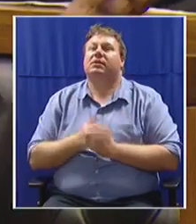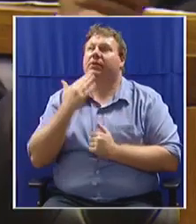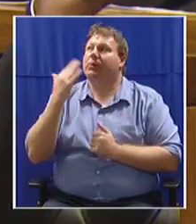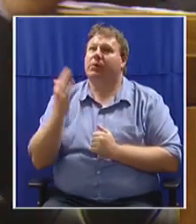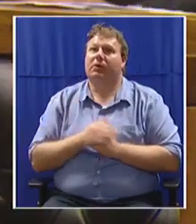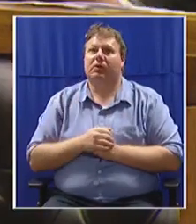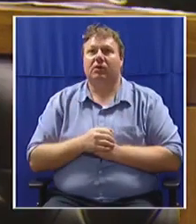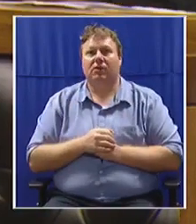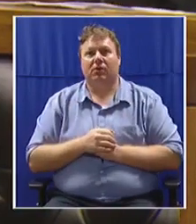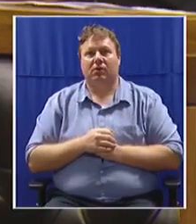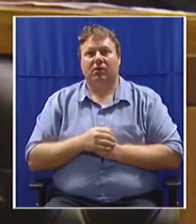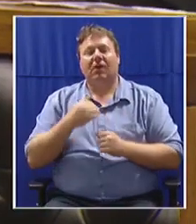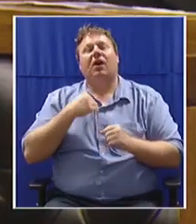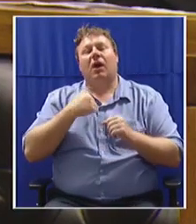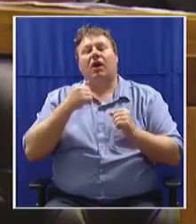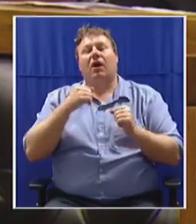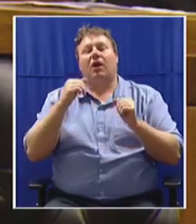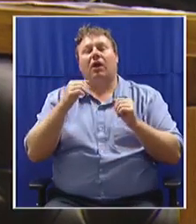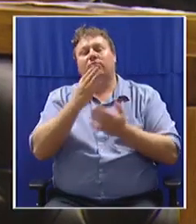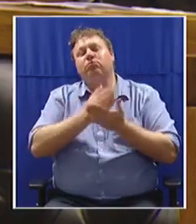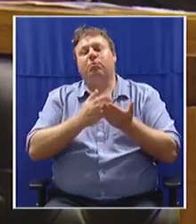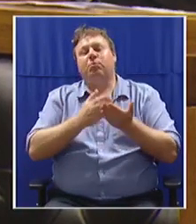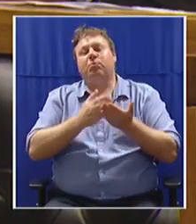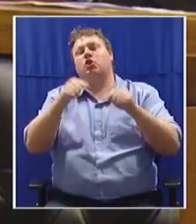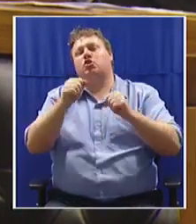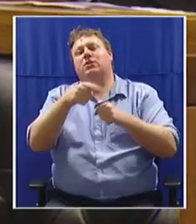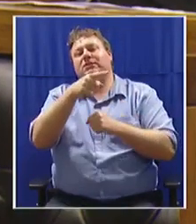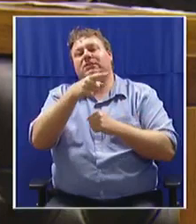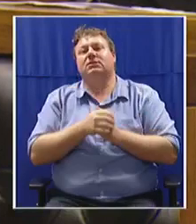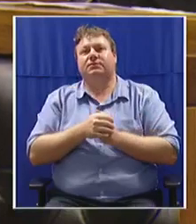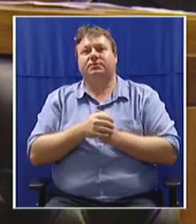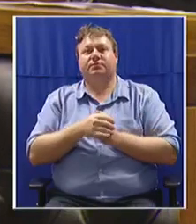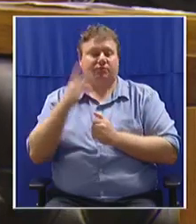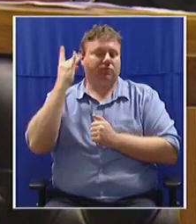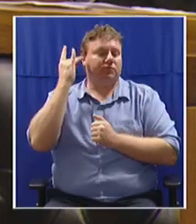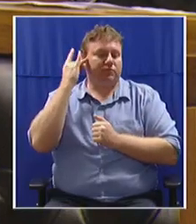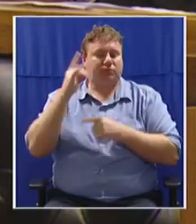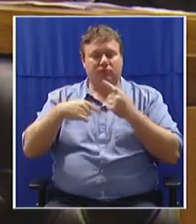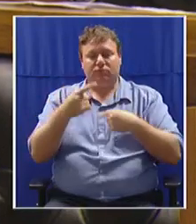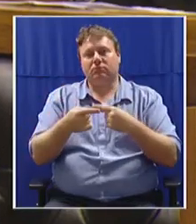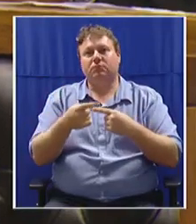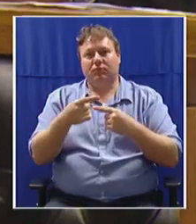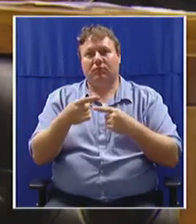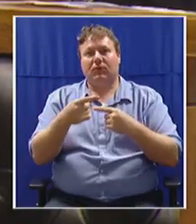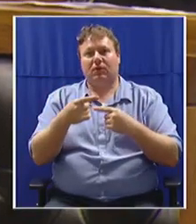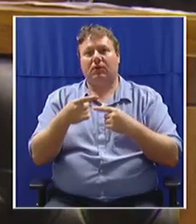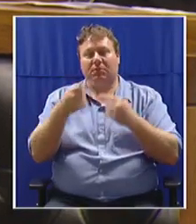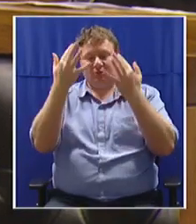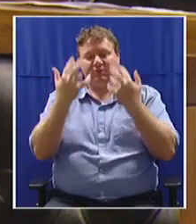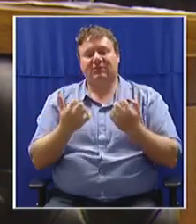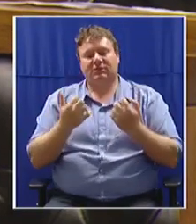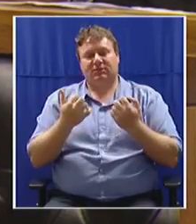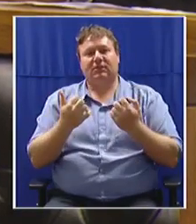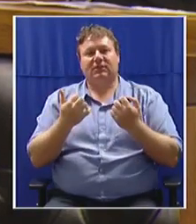I partly agree with that assertion because I have the labor survey from Stats SA